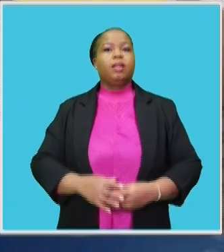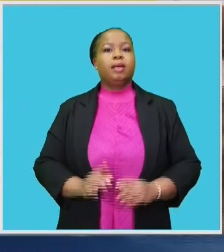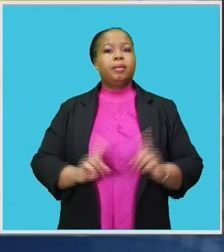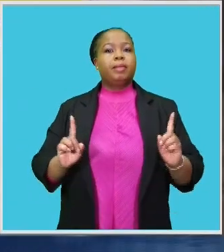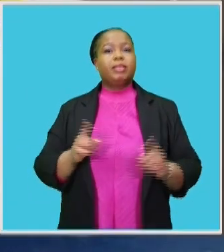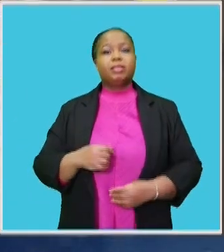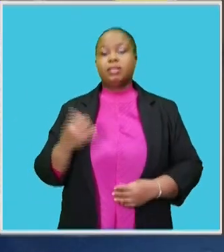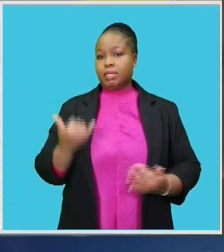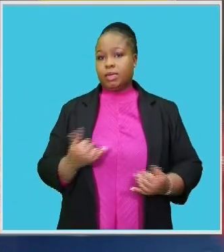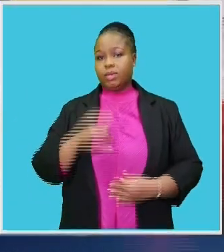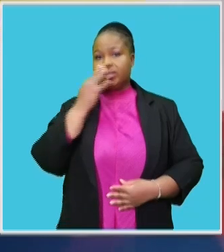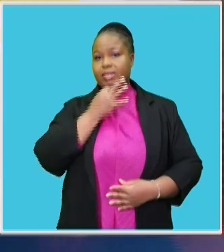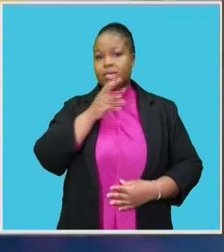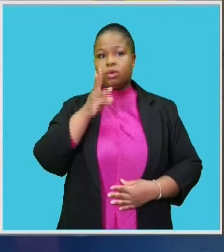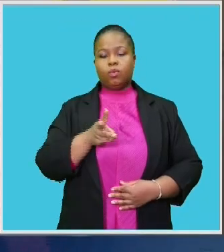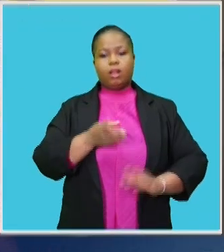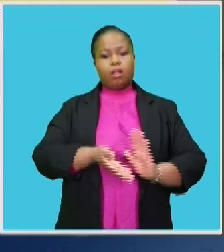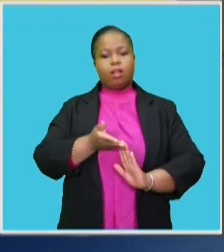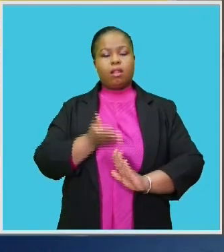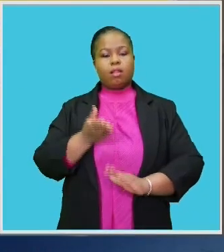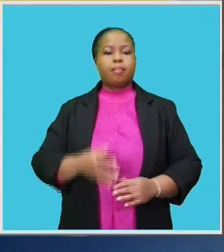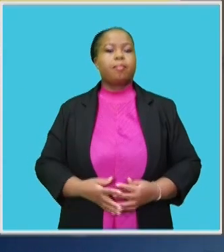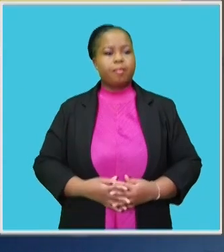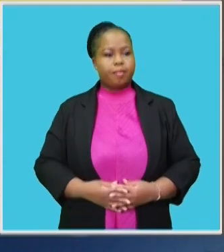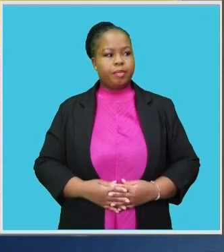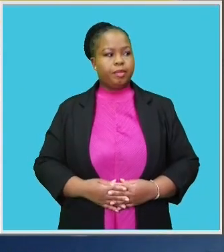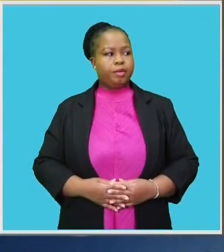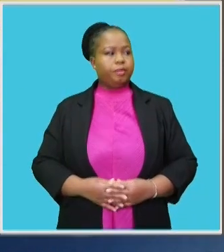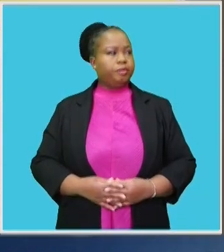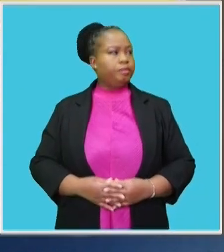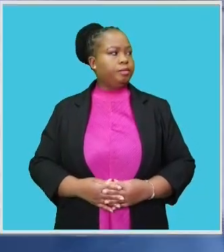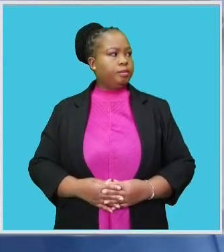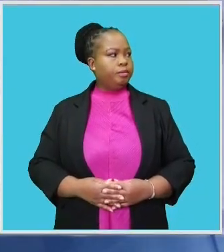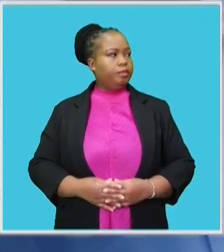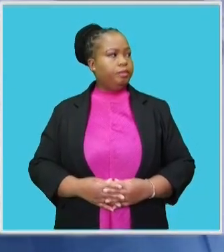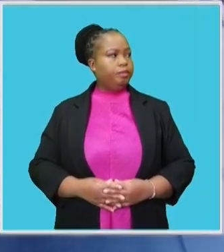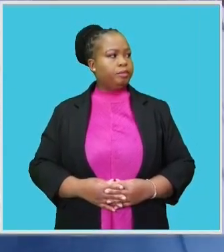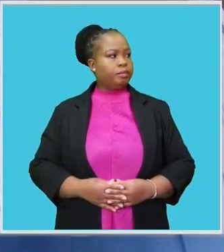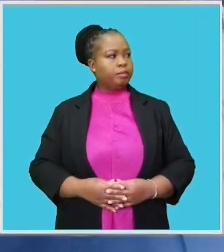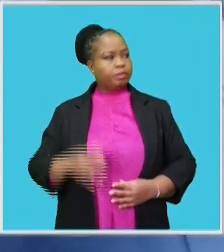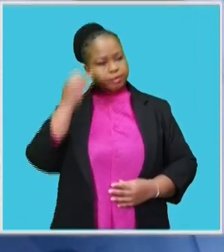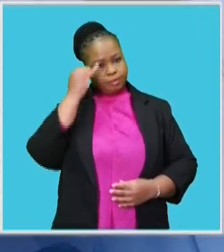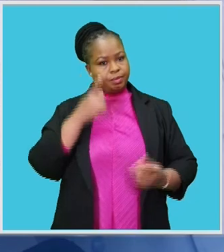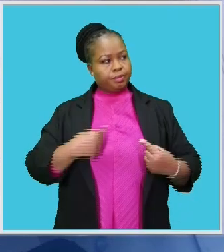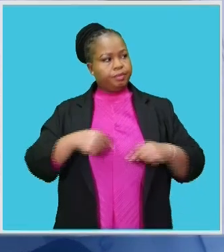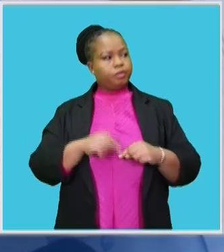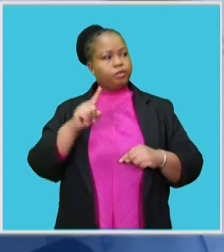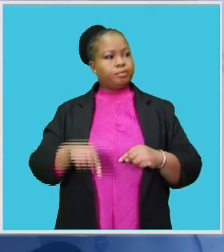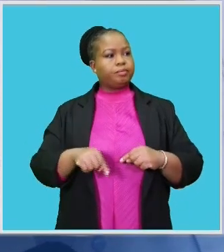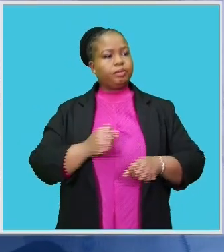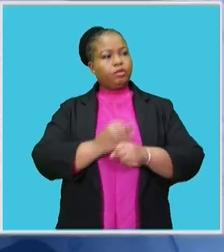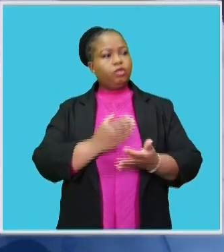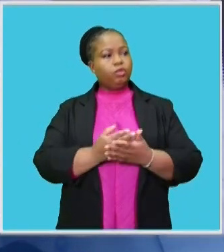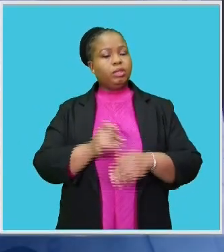kodwa limalunga nokuphucula umbindi wedolophu. And the whole idea is to allow for motorists, allow for pedestrians